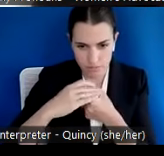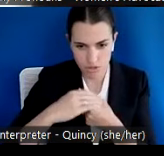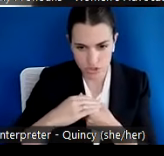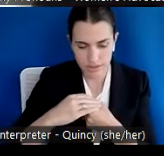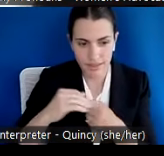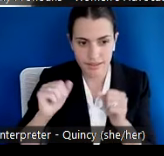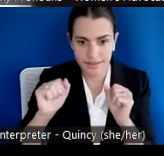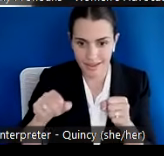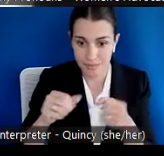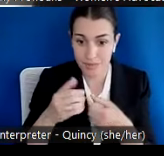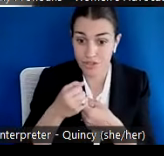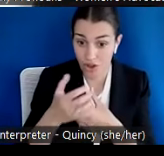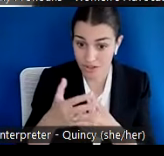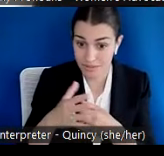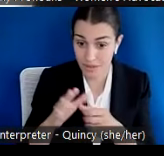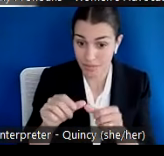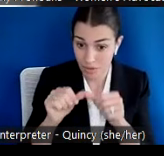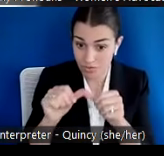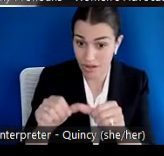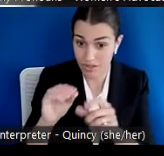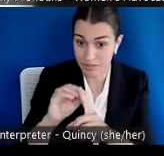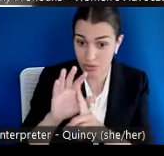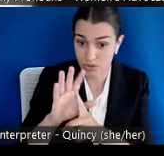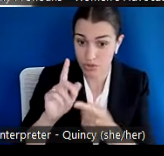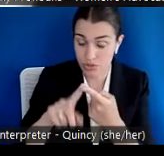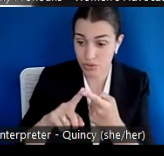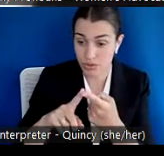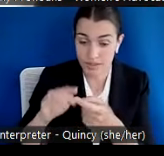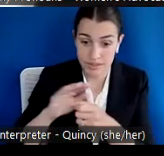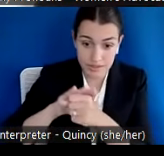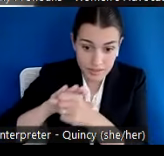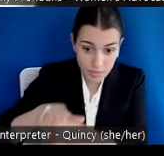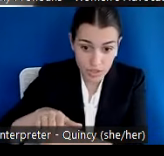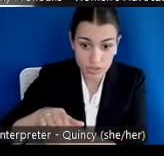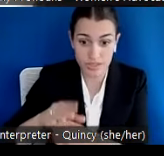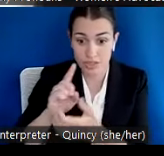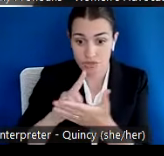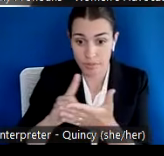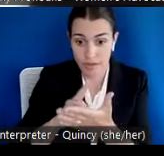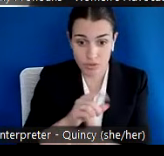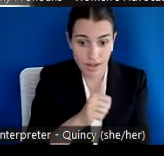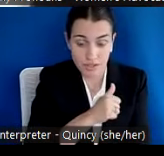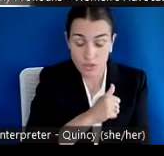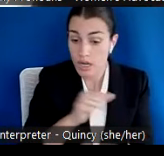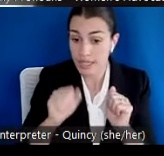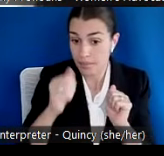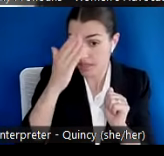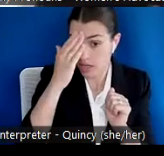can be caused by prolonged exposure to oppression, discriminatory attitudes, can be conscious or